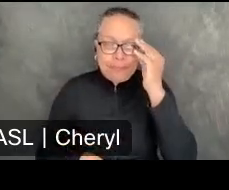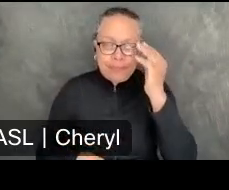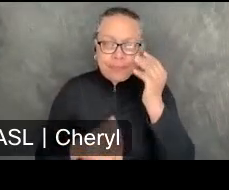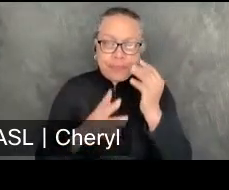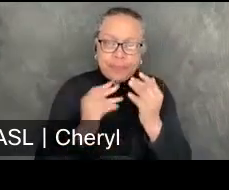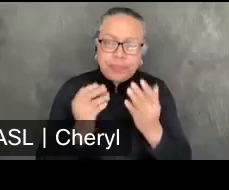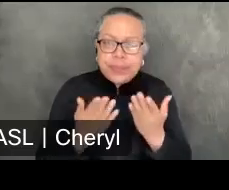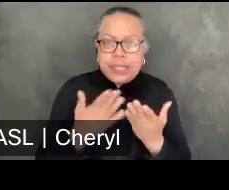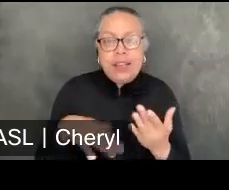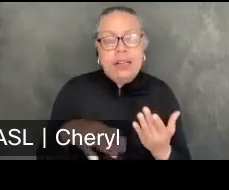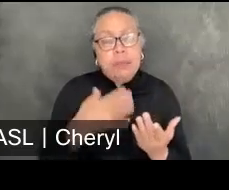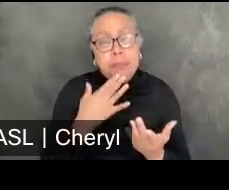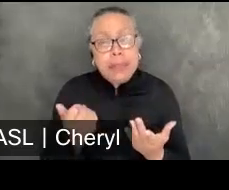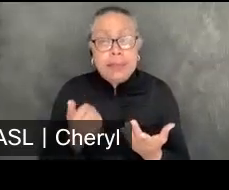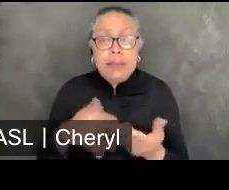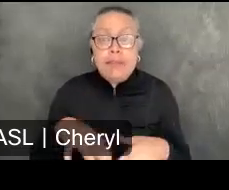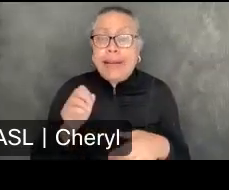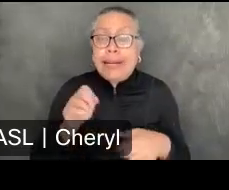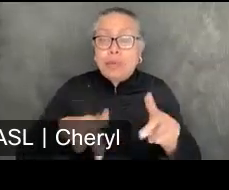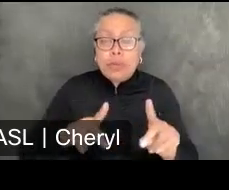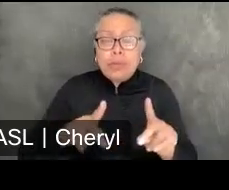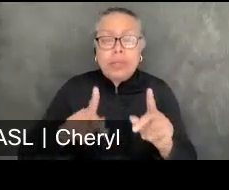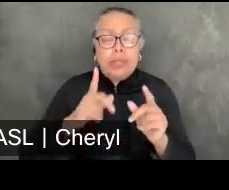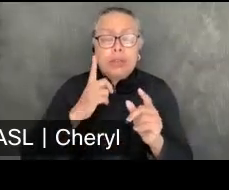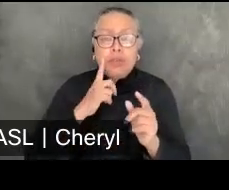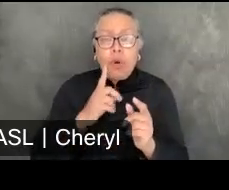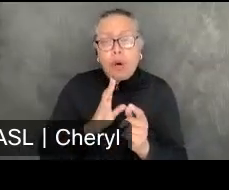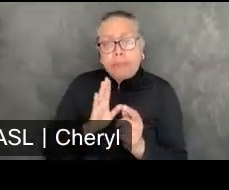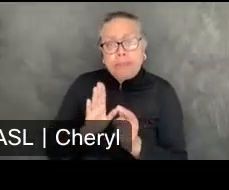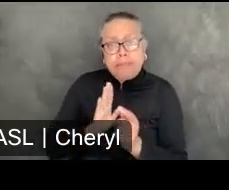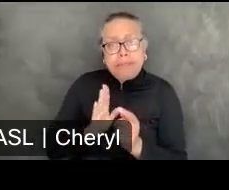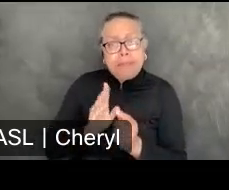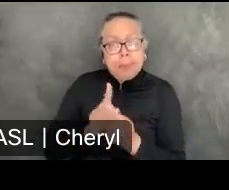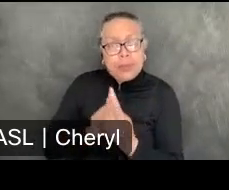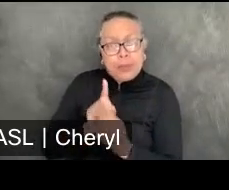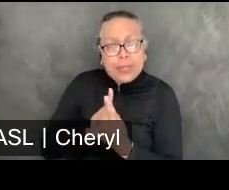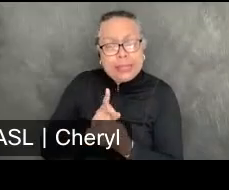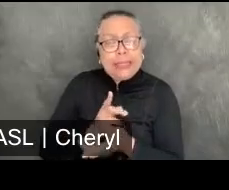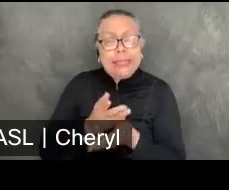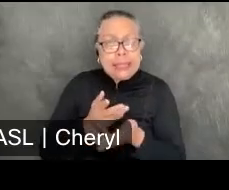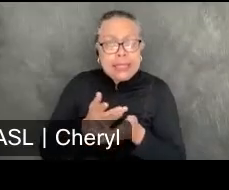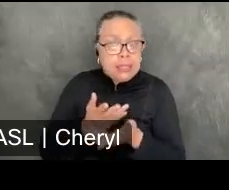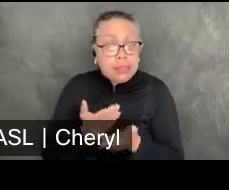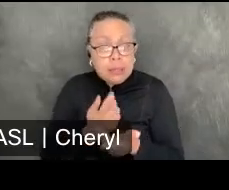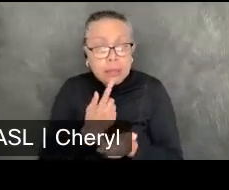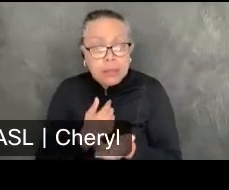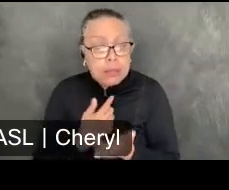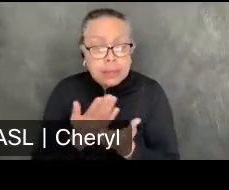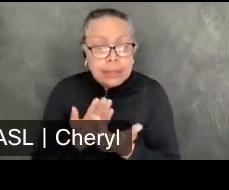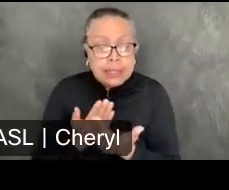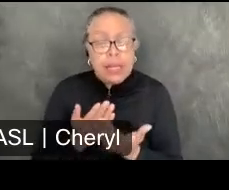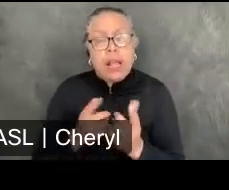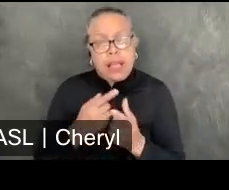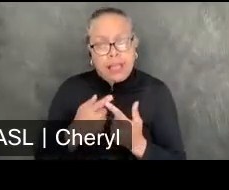find opportunities to be able to speak with them alone, to meet with them alone, in order to be